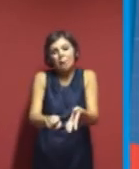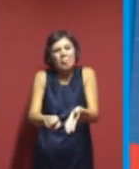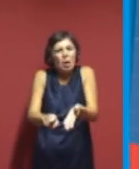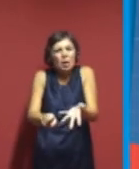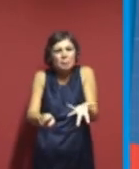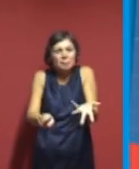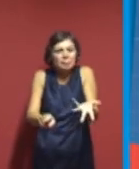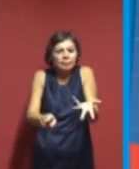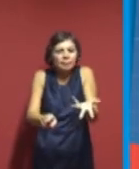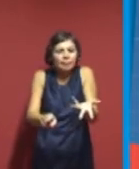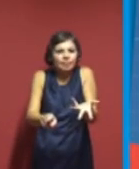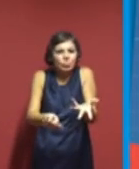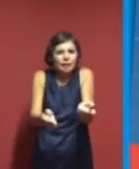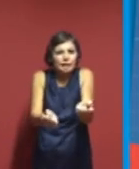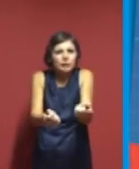work.